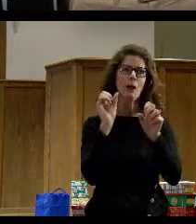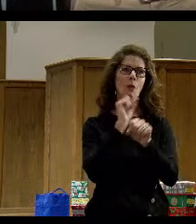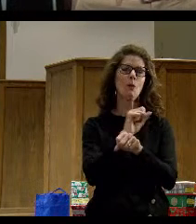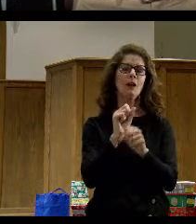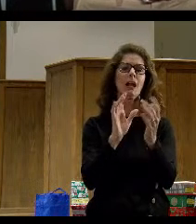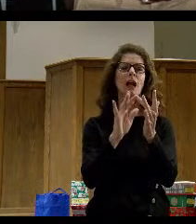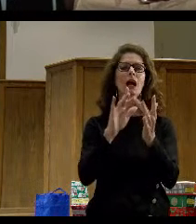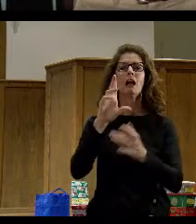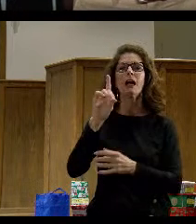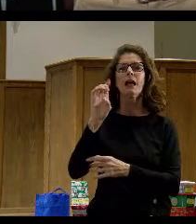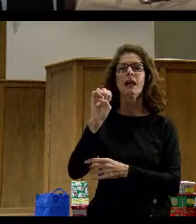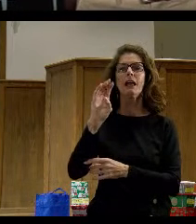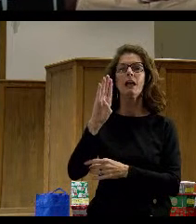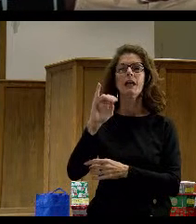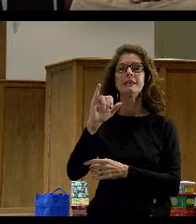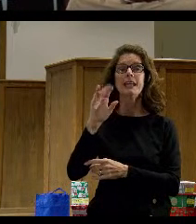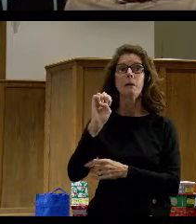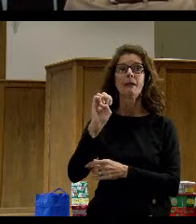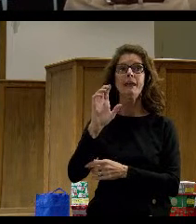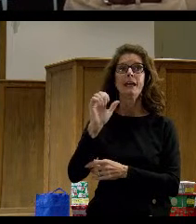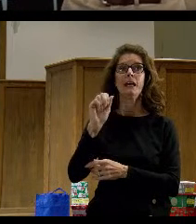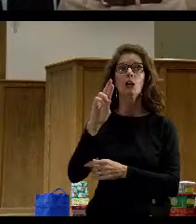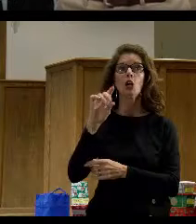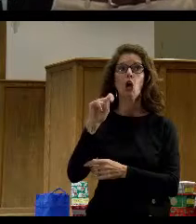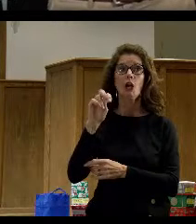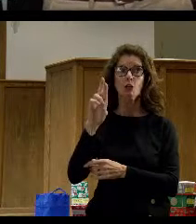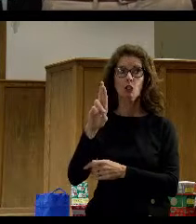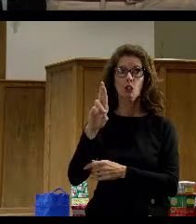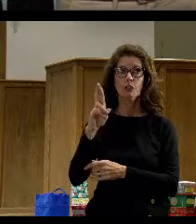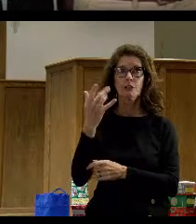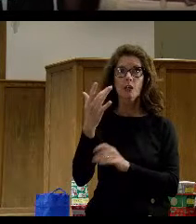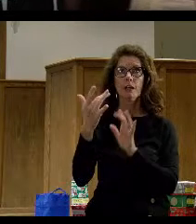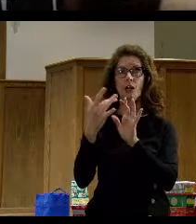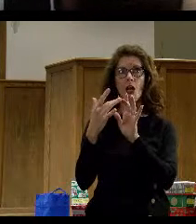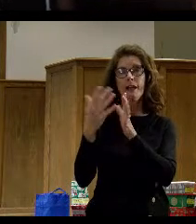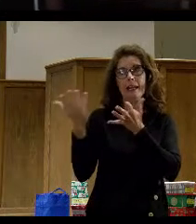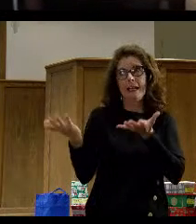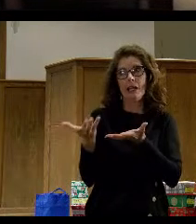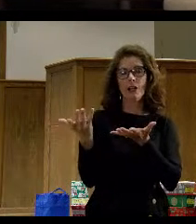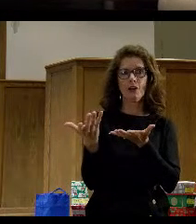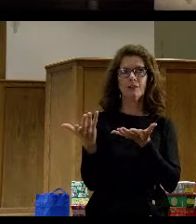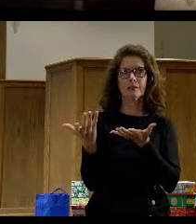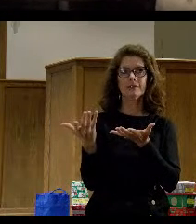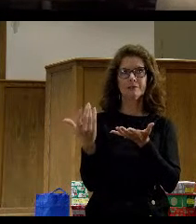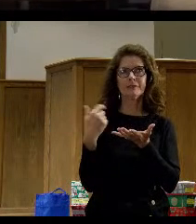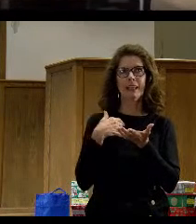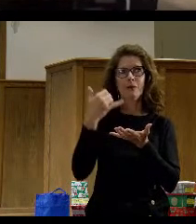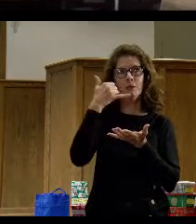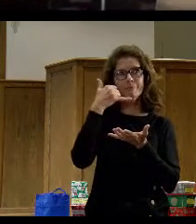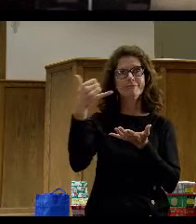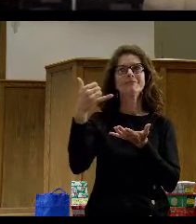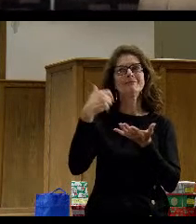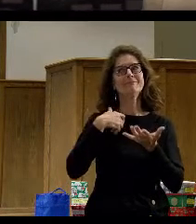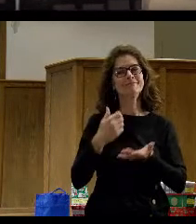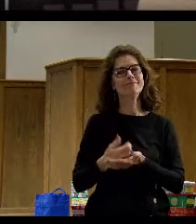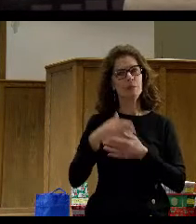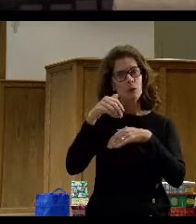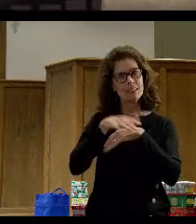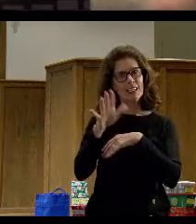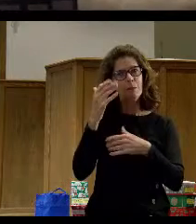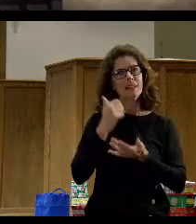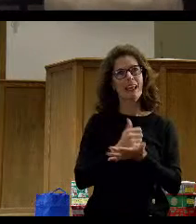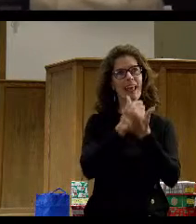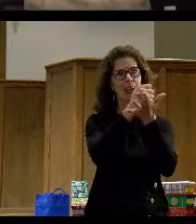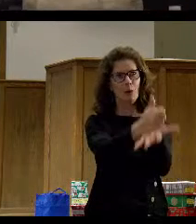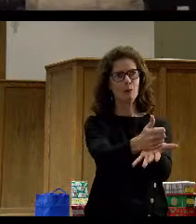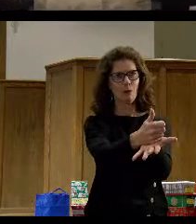in the office or just come up to the building. We'll give you a packet with someone's house that you can go and work on and help them drag limbs to the curb and that kind of a thing. So